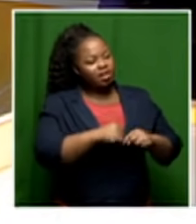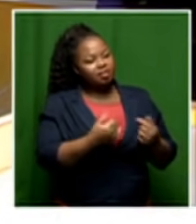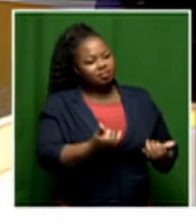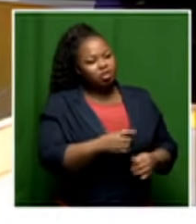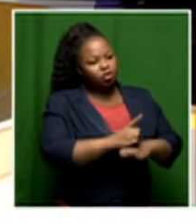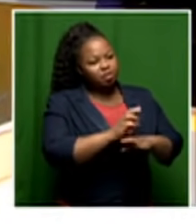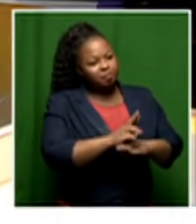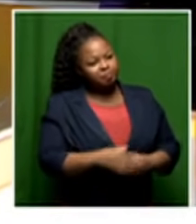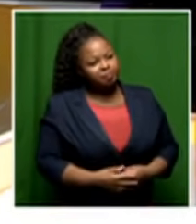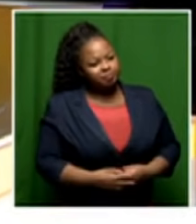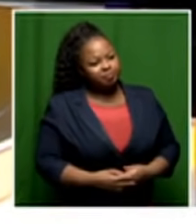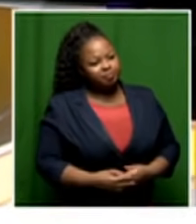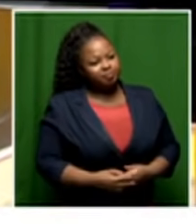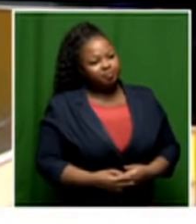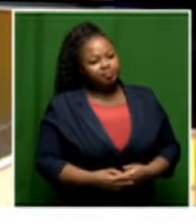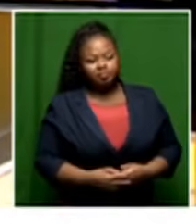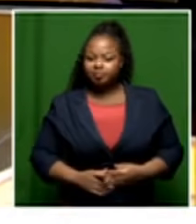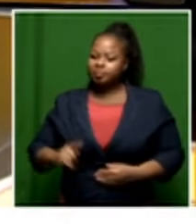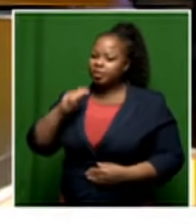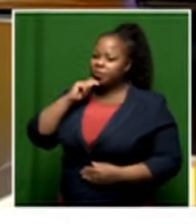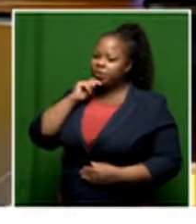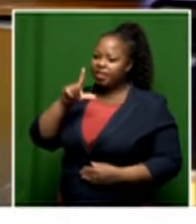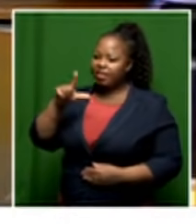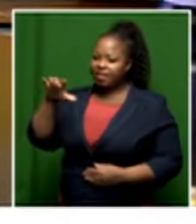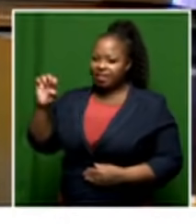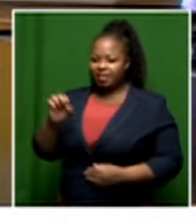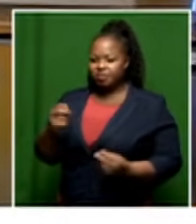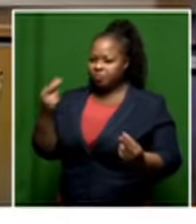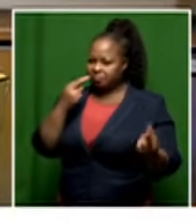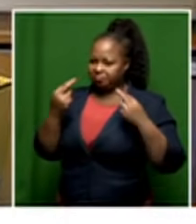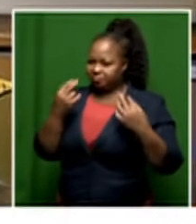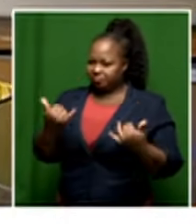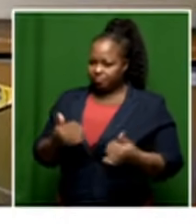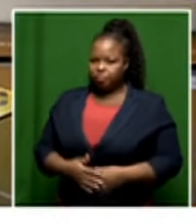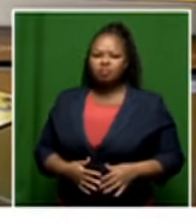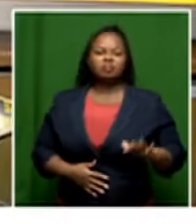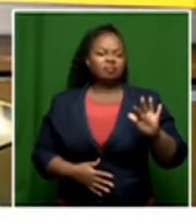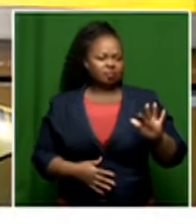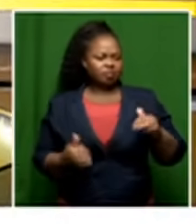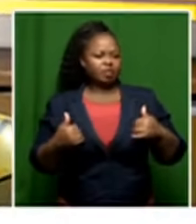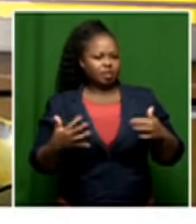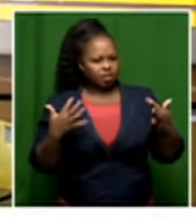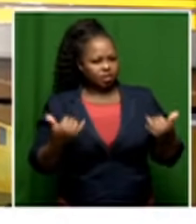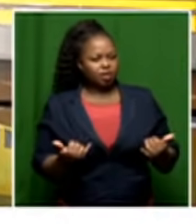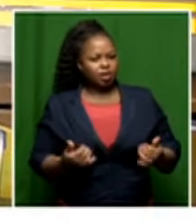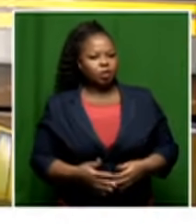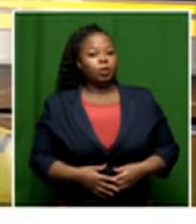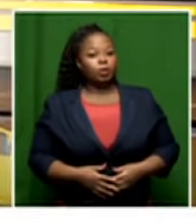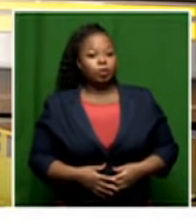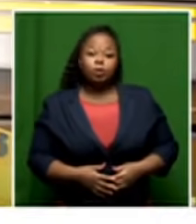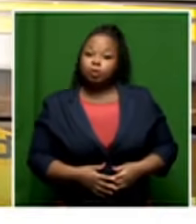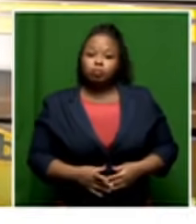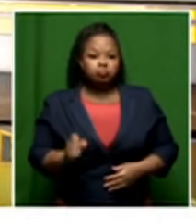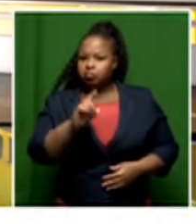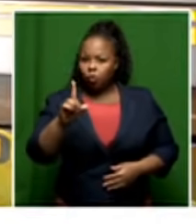us, Doctor. Good morning, Leanne, and good morning to your viewers. Let me start quickly, I suppose. Let me just get two